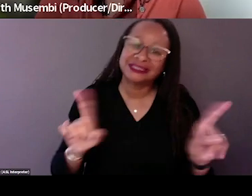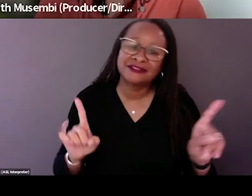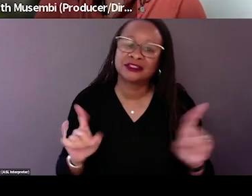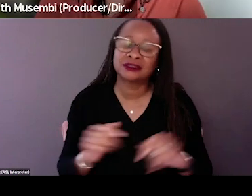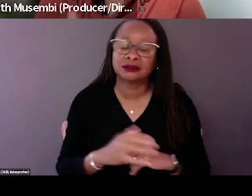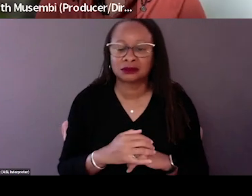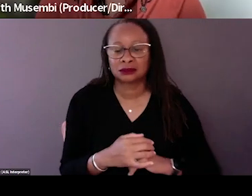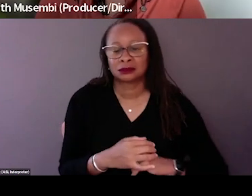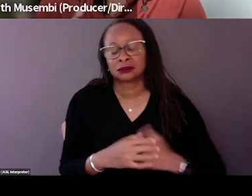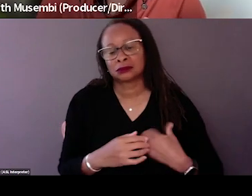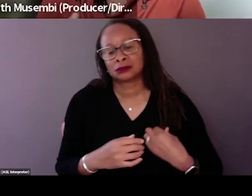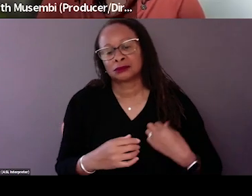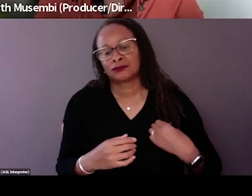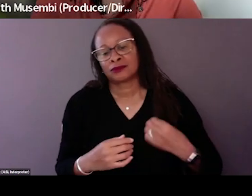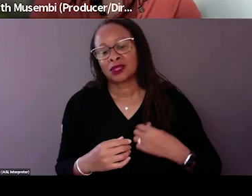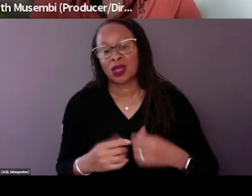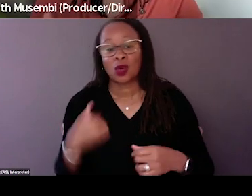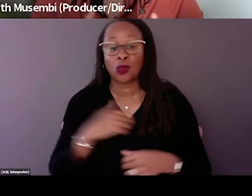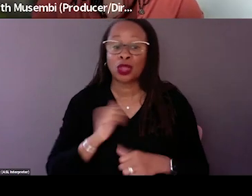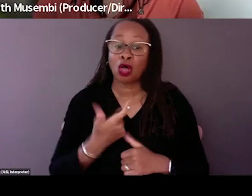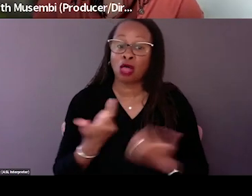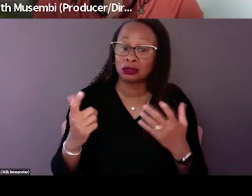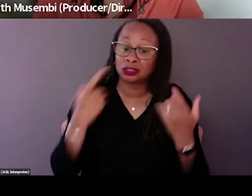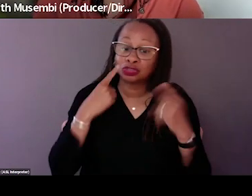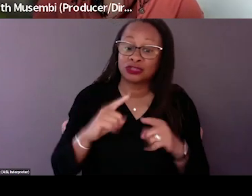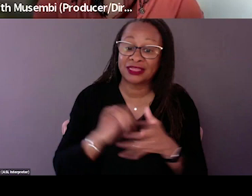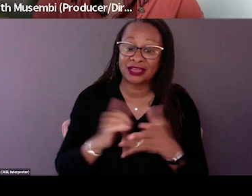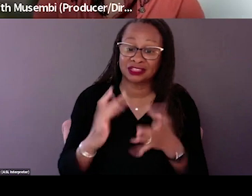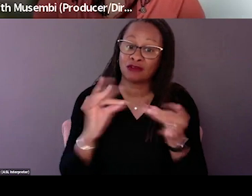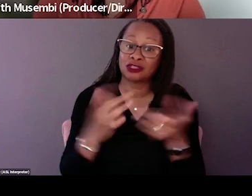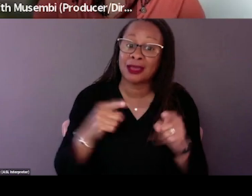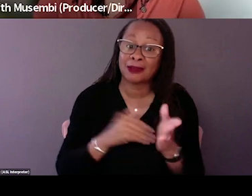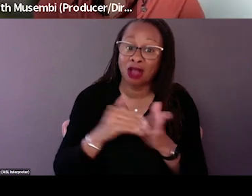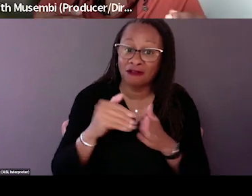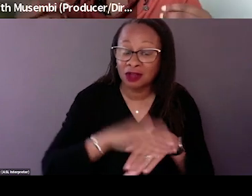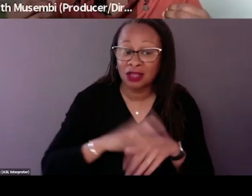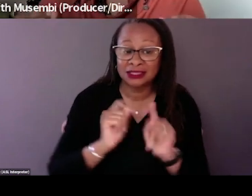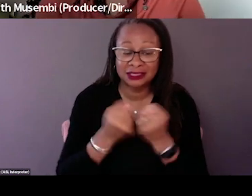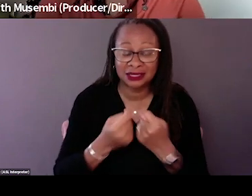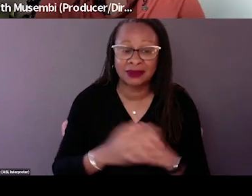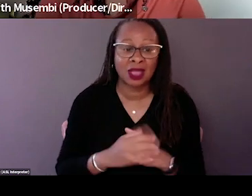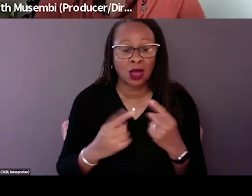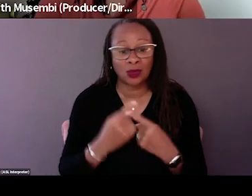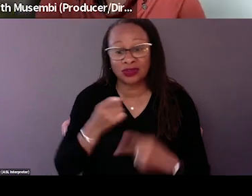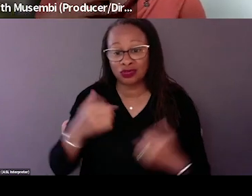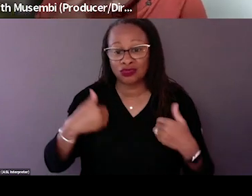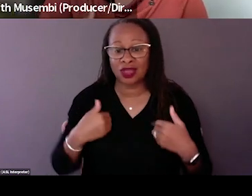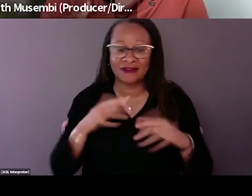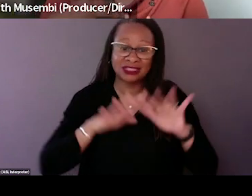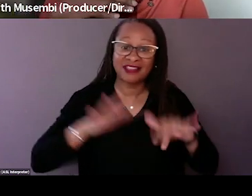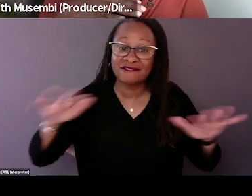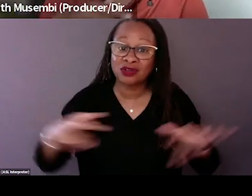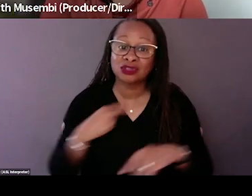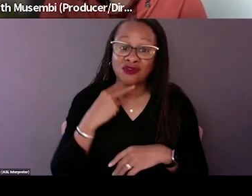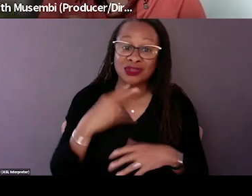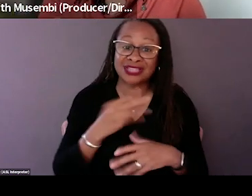think, I mean, we all agree, these are conversations that happen quite a lot on the team. When you have diverse voices and you're including